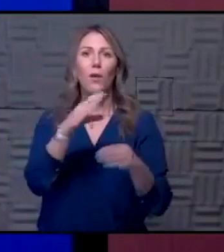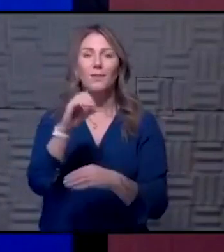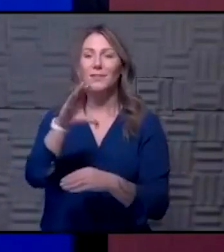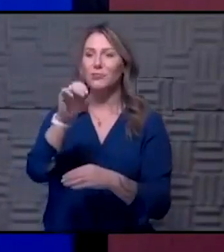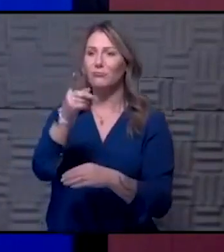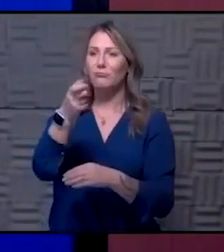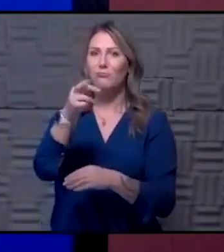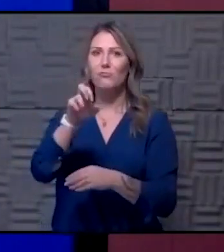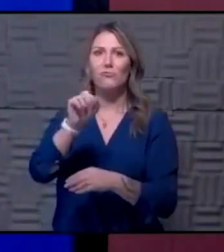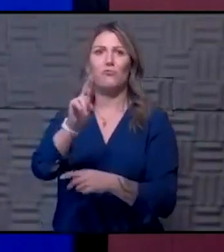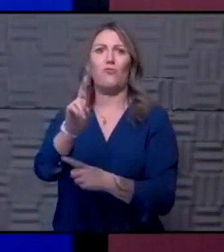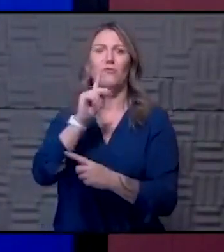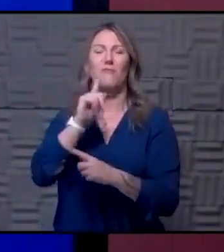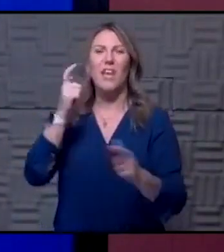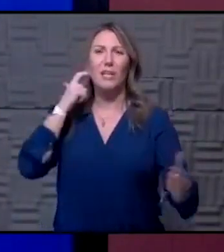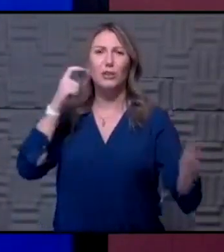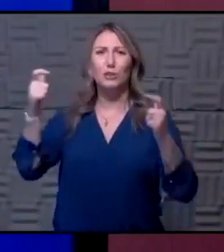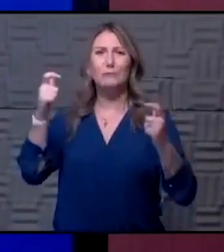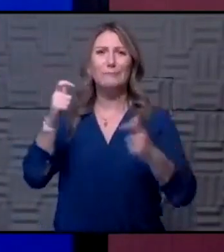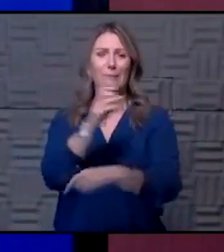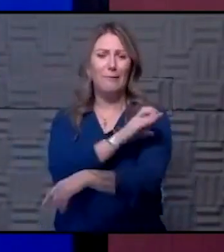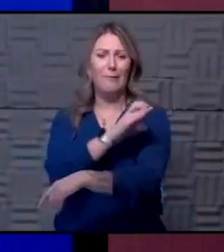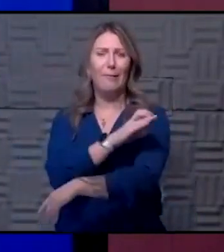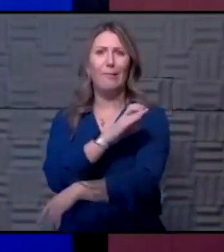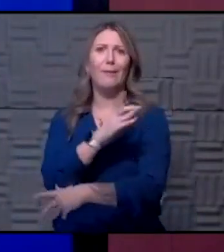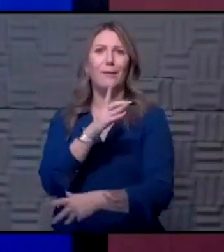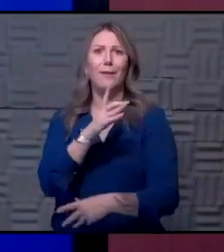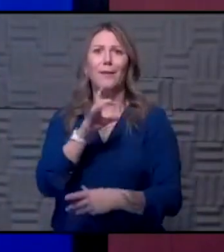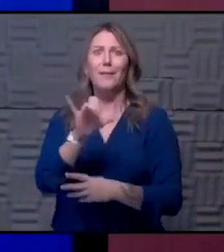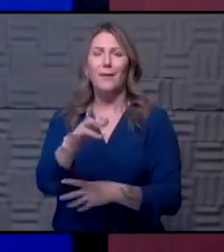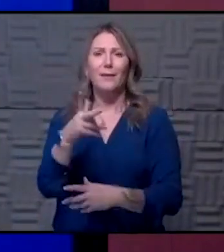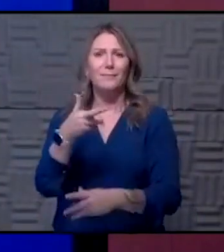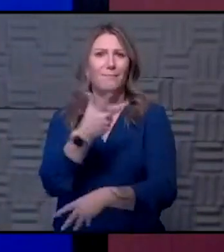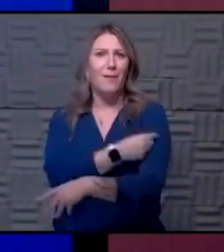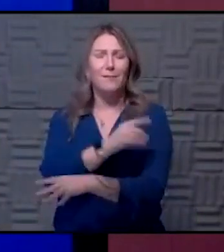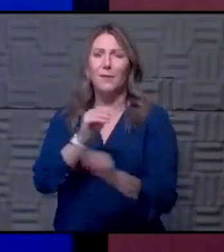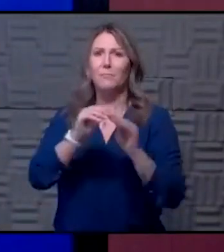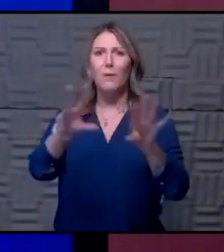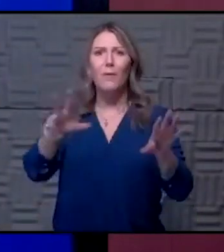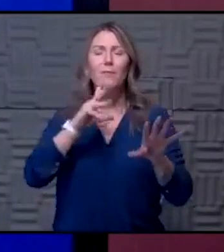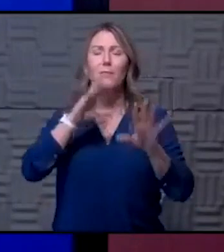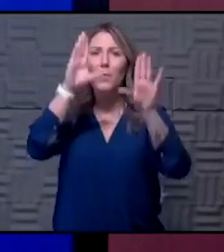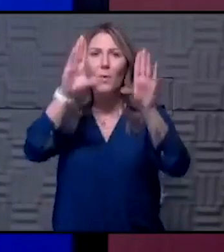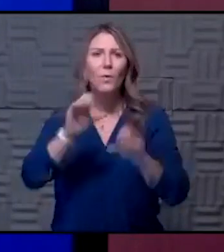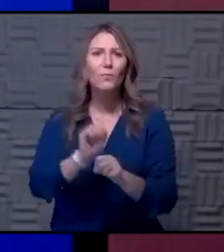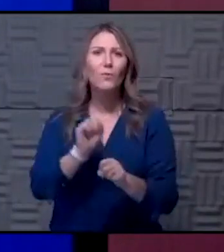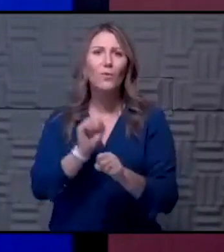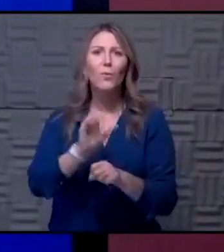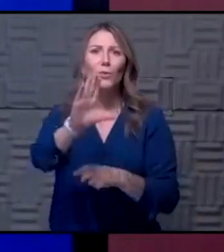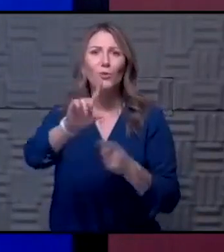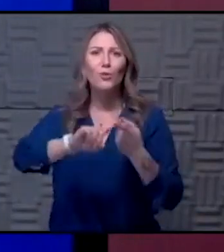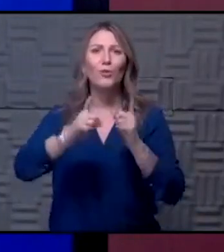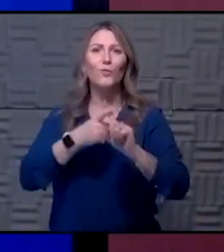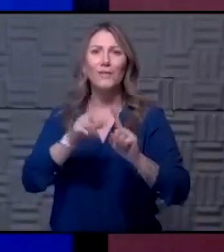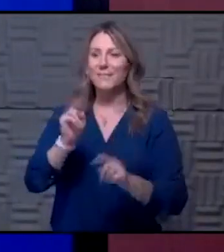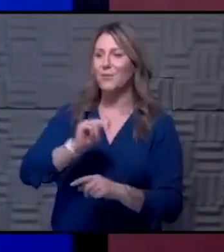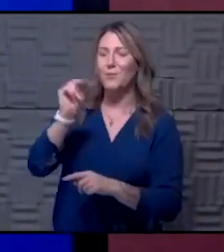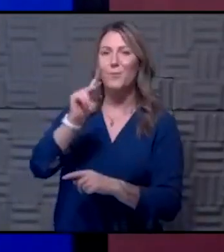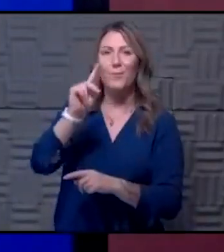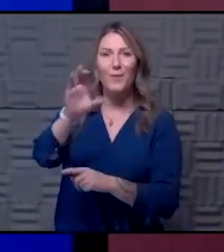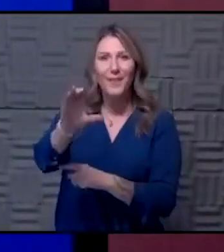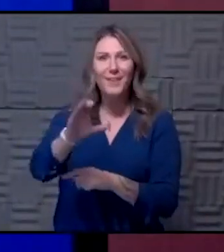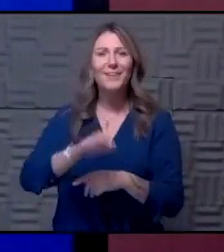mass vaccination clinic is a pretty great success story, as you mentioned. So thanks for all your great work and to your friends there, and also up in North Kansas